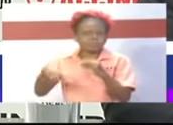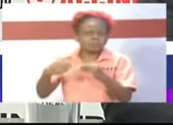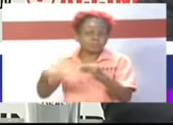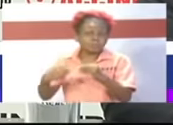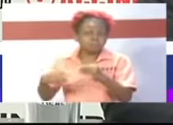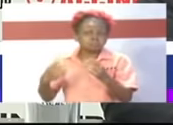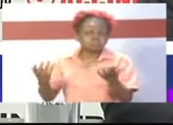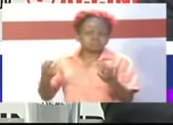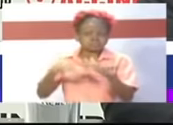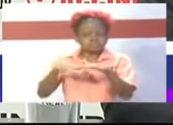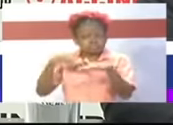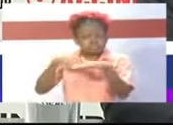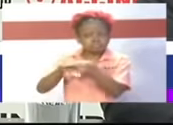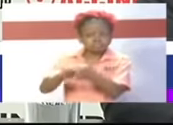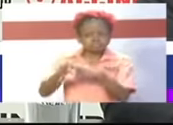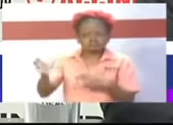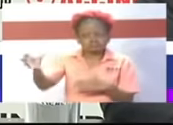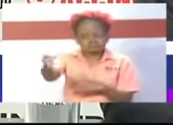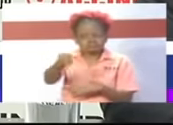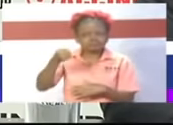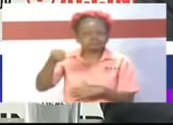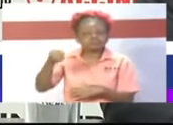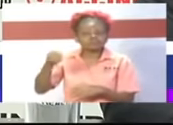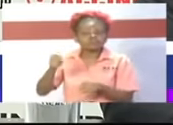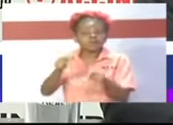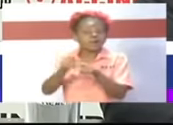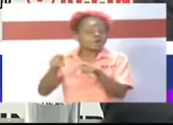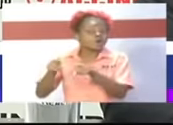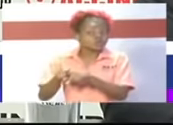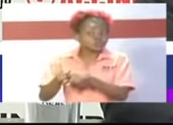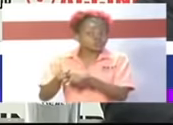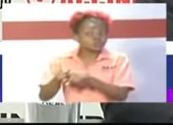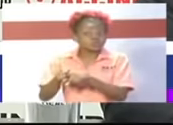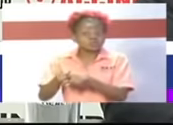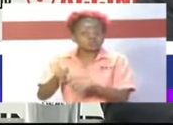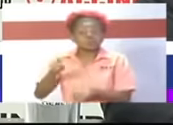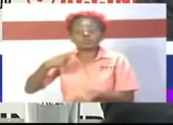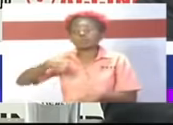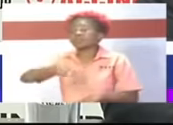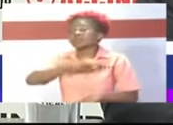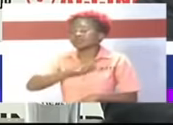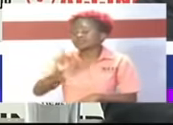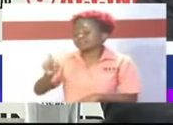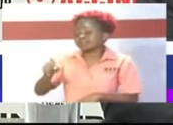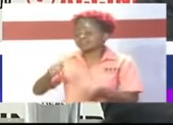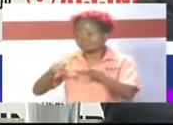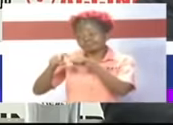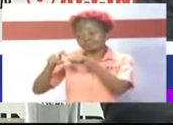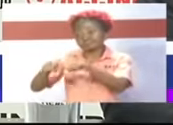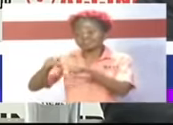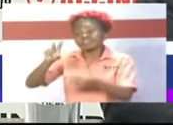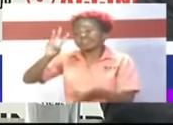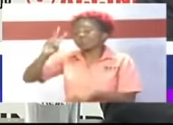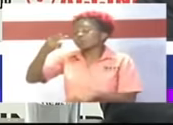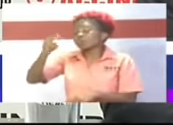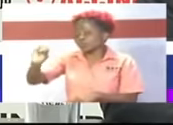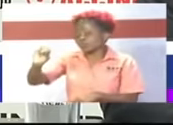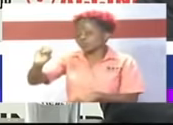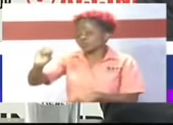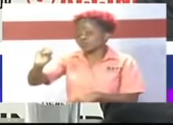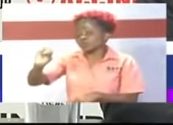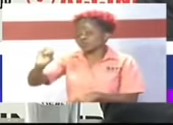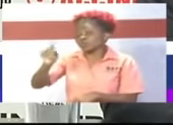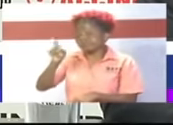and globally recommended by the WHO as useful either preventative or